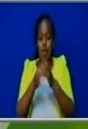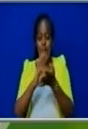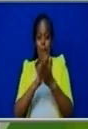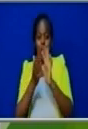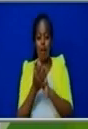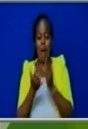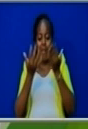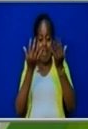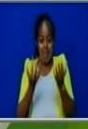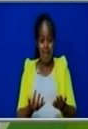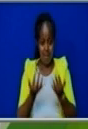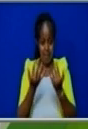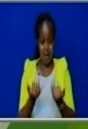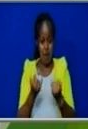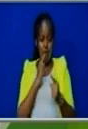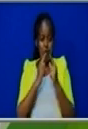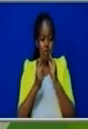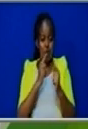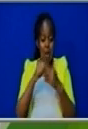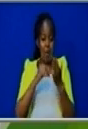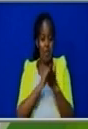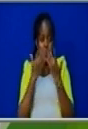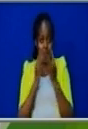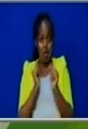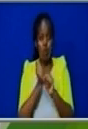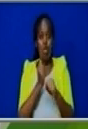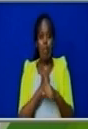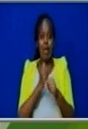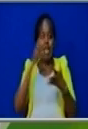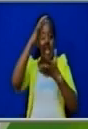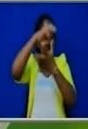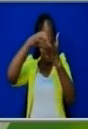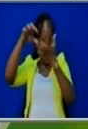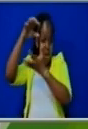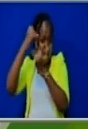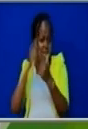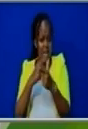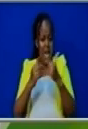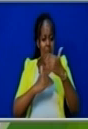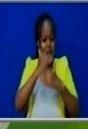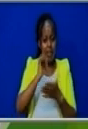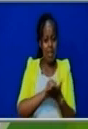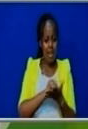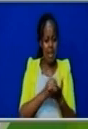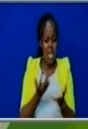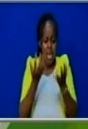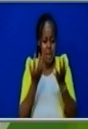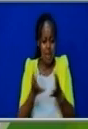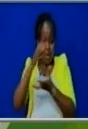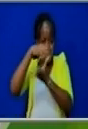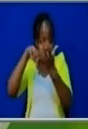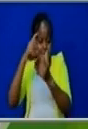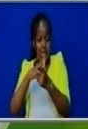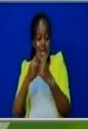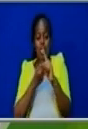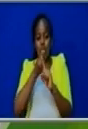heavier. We have talked about that. Yes. And forms what you are calling the clouds. Then after that heavy clouds,